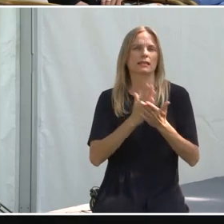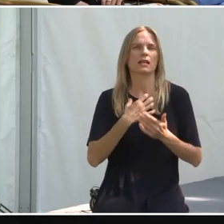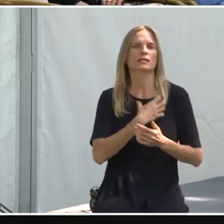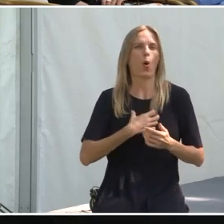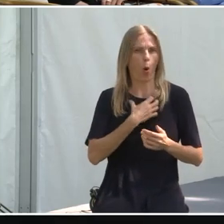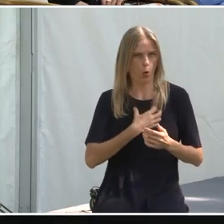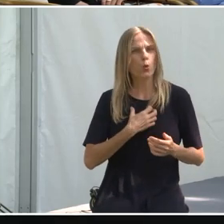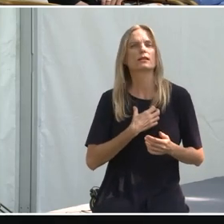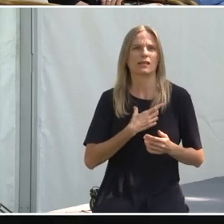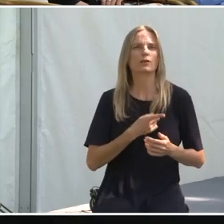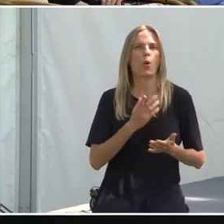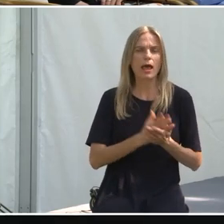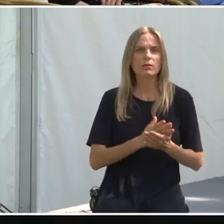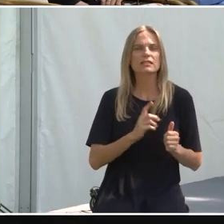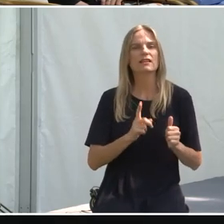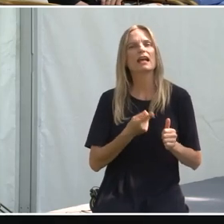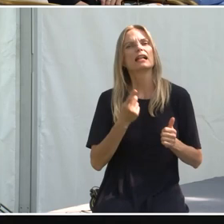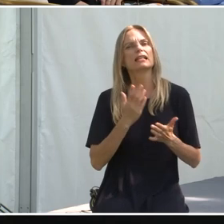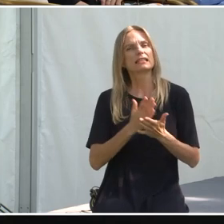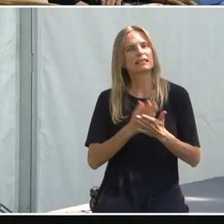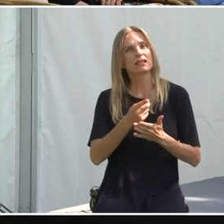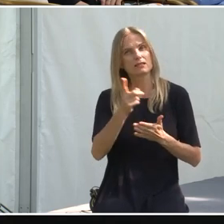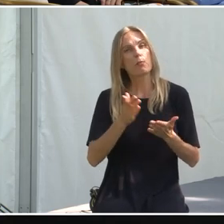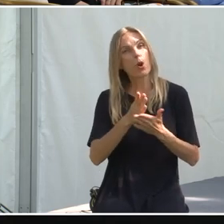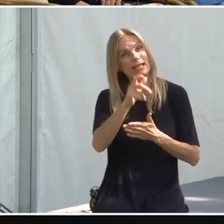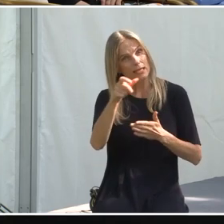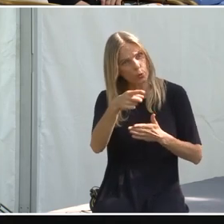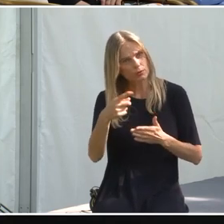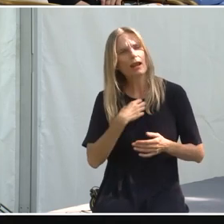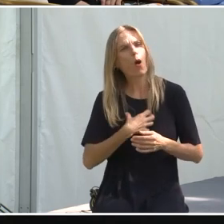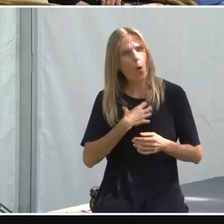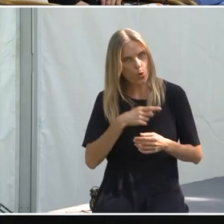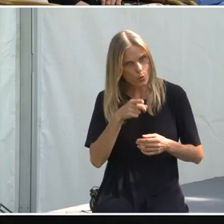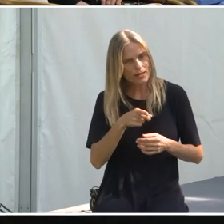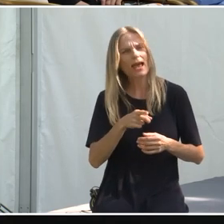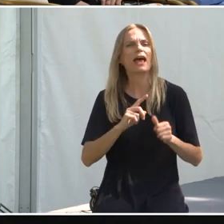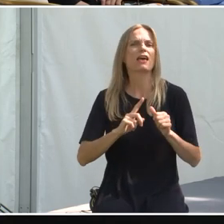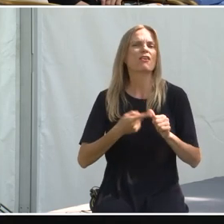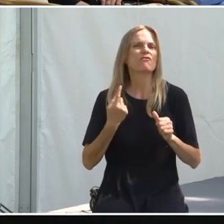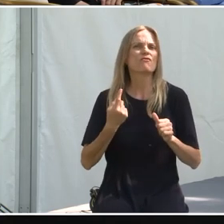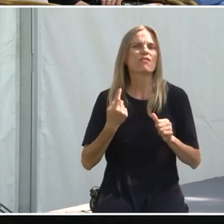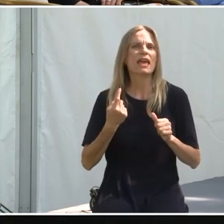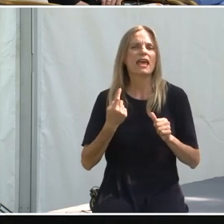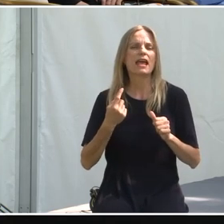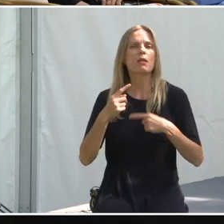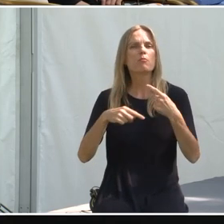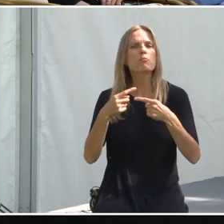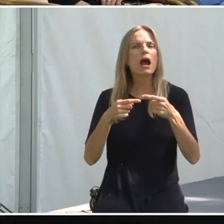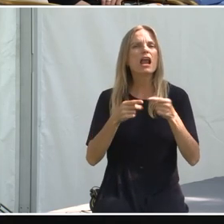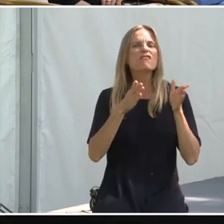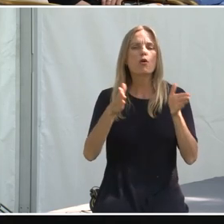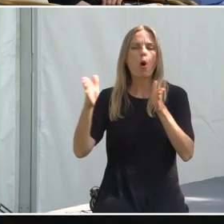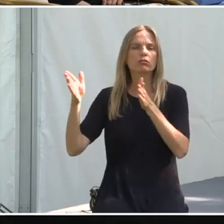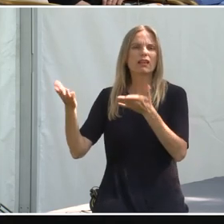job around enlightening our decision makers. And there's an issue around the intergenerational divide,